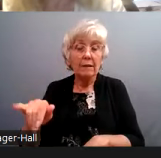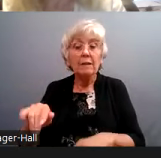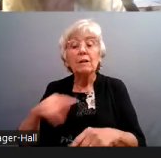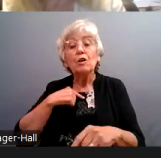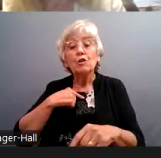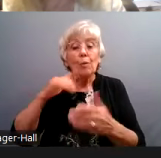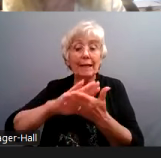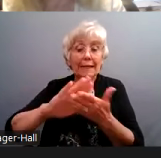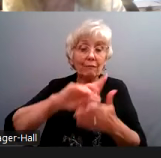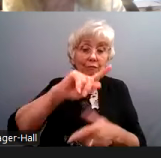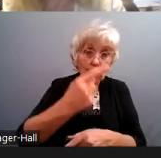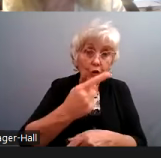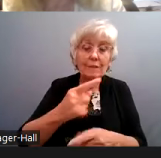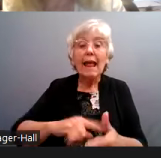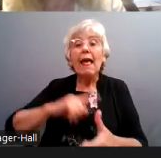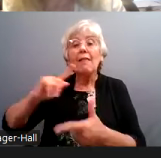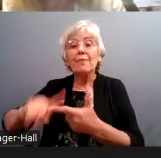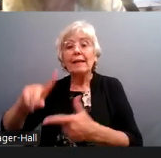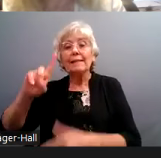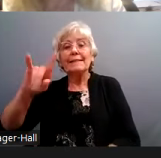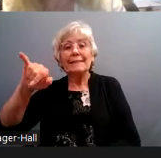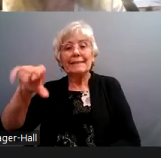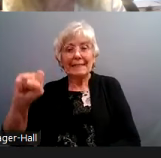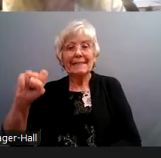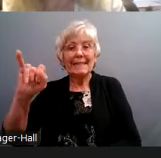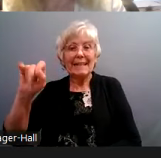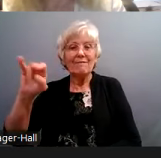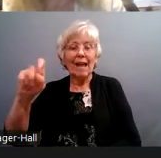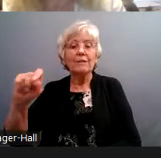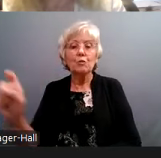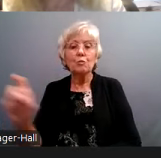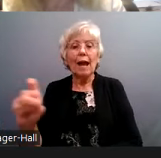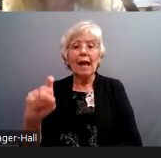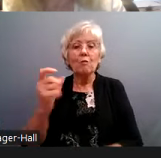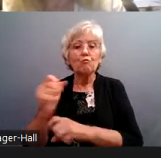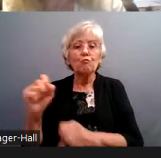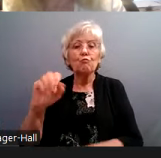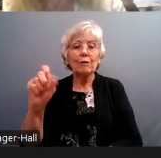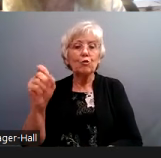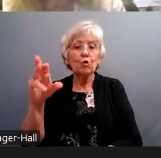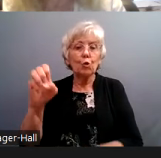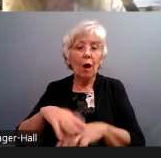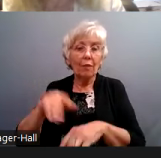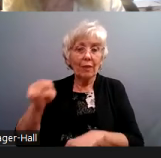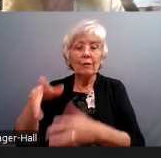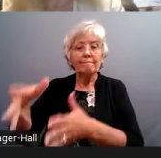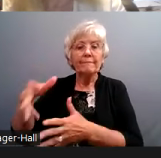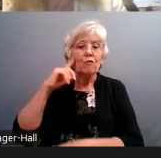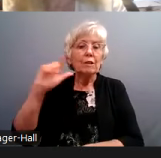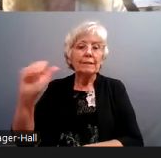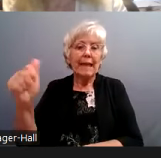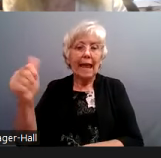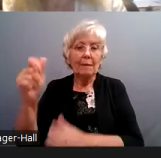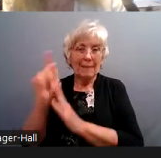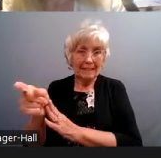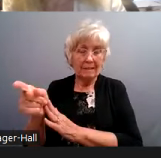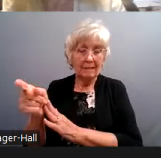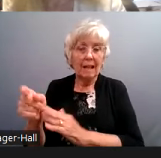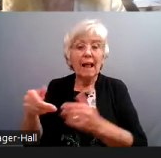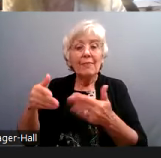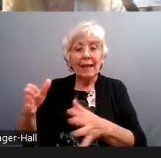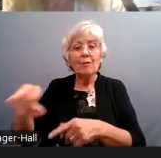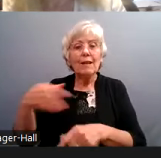disinfect. And that's where we're gonna spray the rescue on it and then allow it to sit for 10 minutes. And that's gonna allow it time to